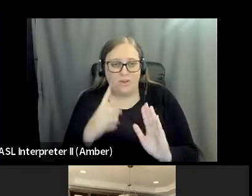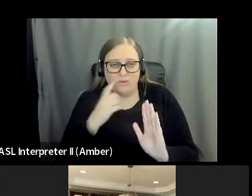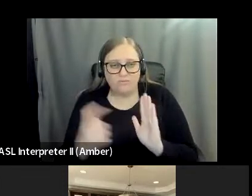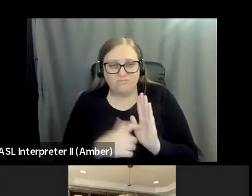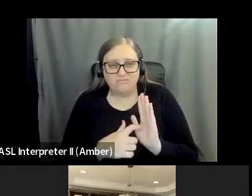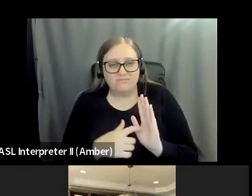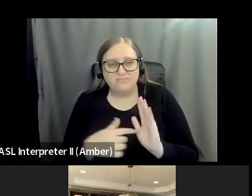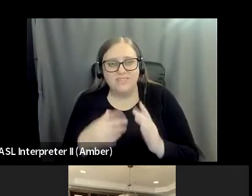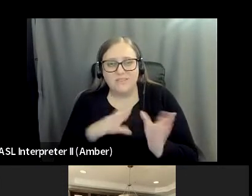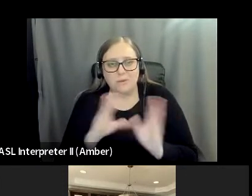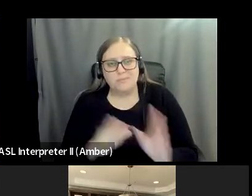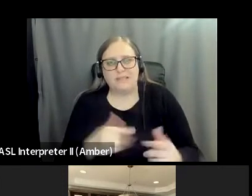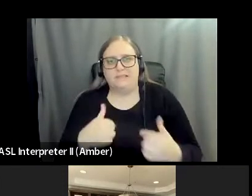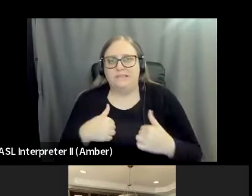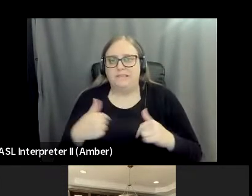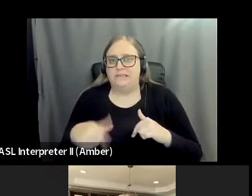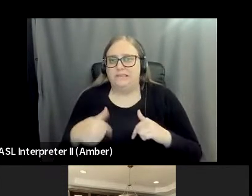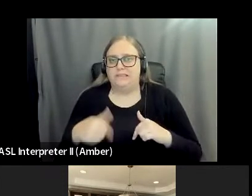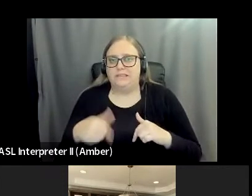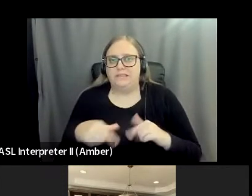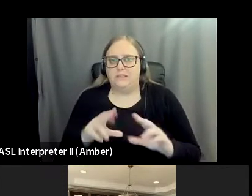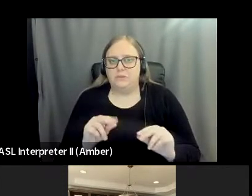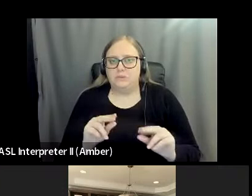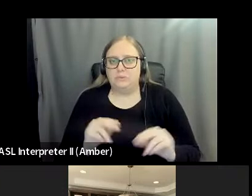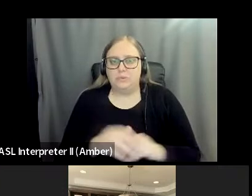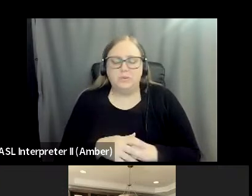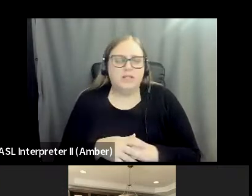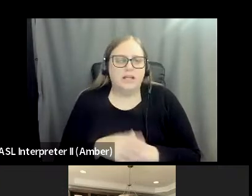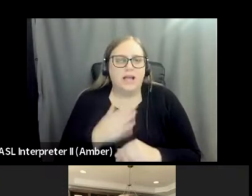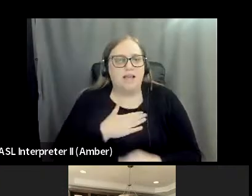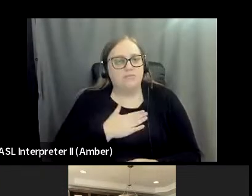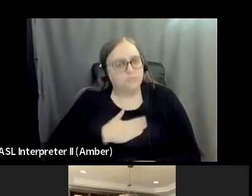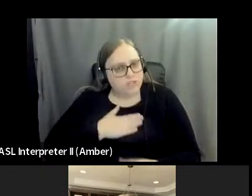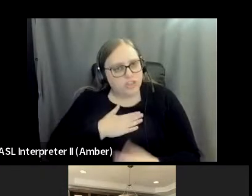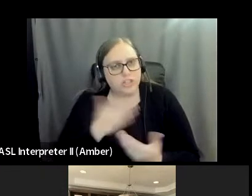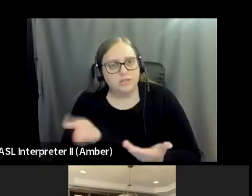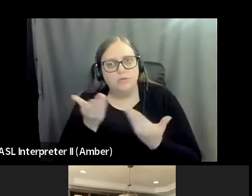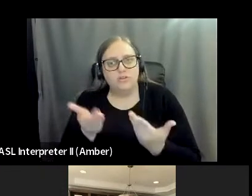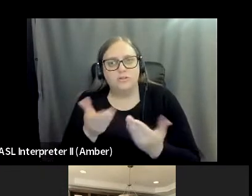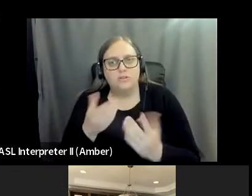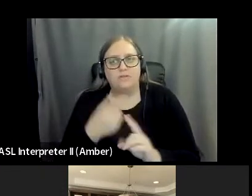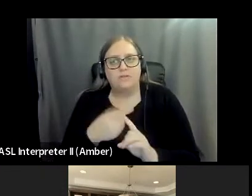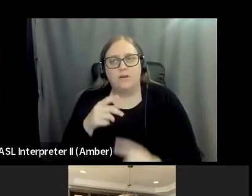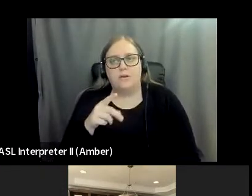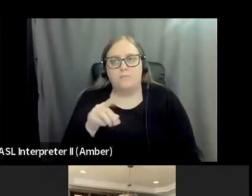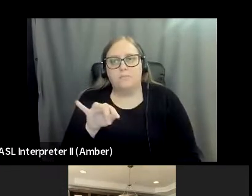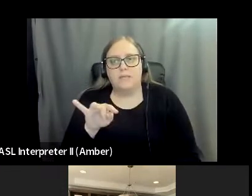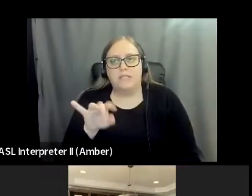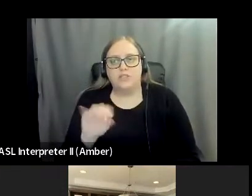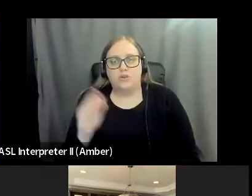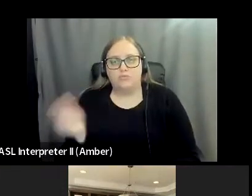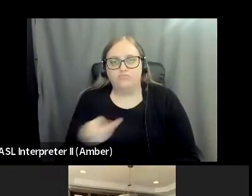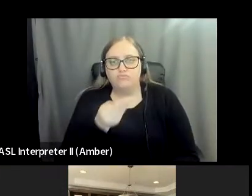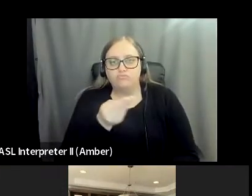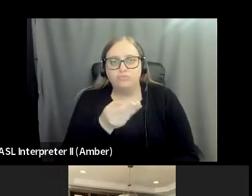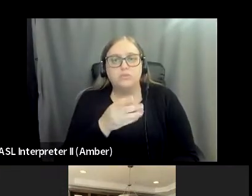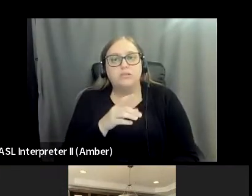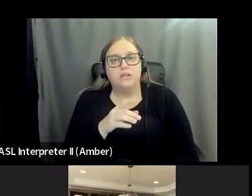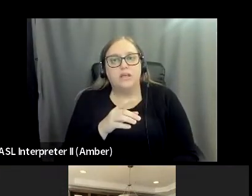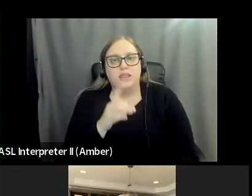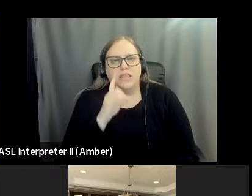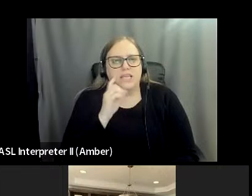very nervous. I appreciated the proposal Councilmember Pinto put forward. I believe it